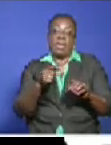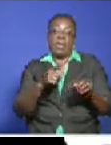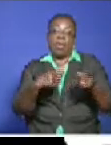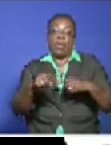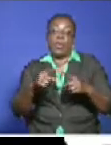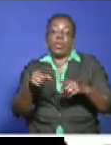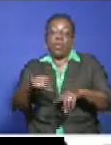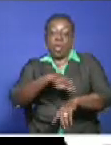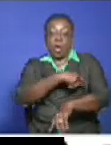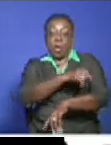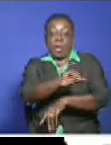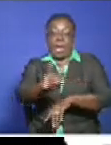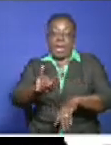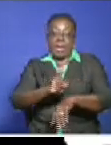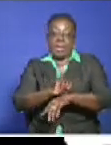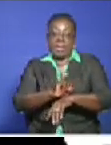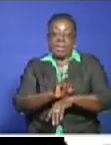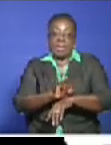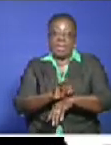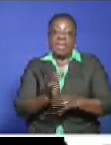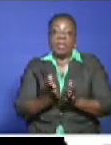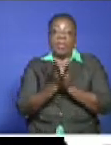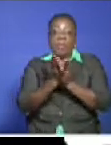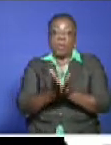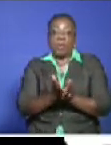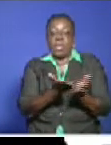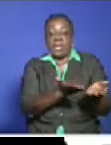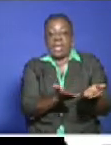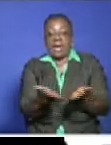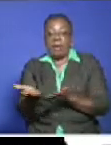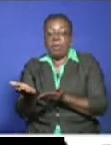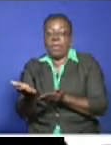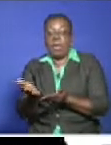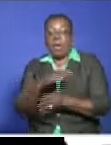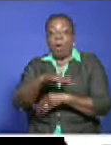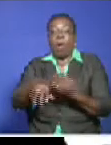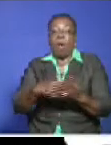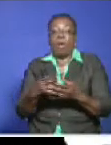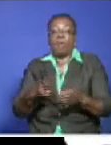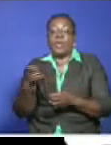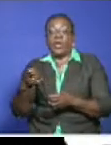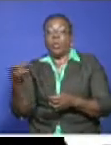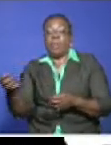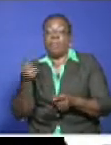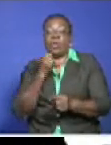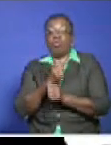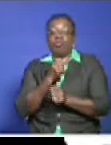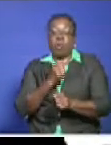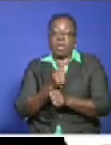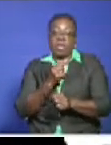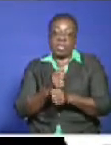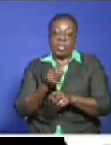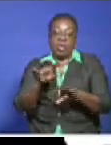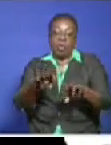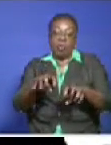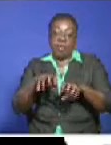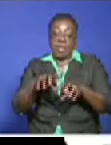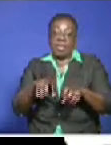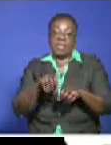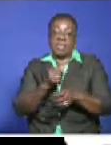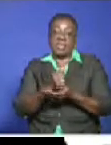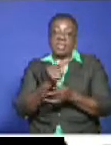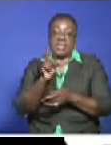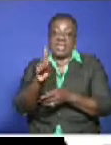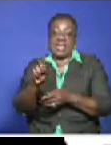Long Island with vessels that contained an asphalt plant, dump trucks, tar trucks, graders,